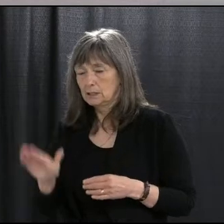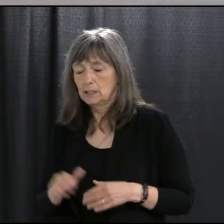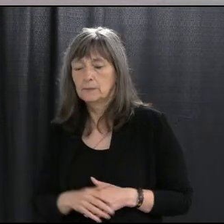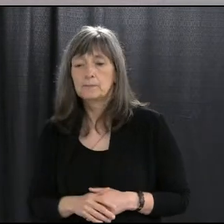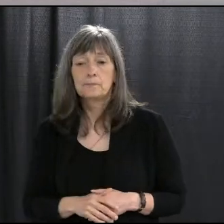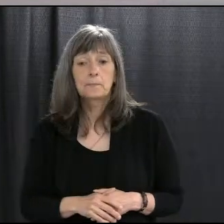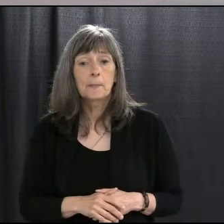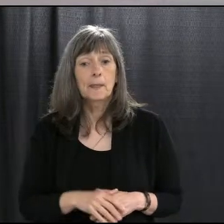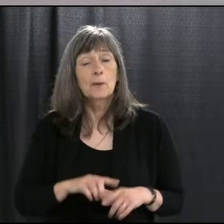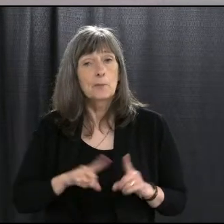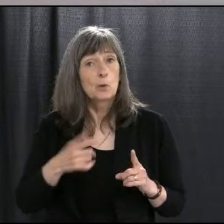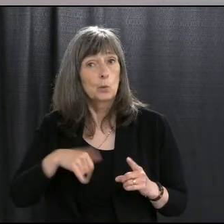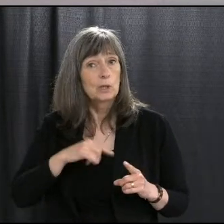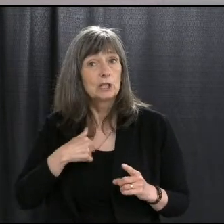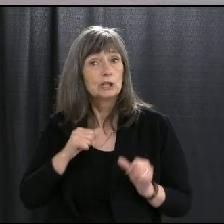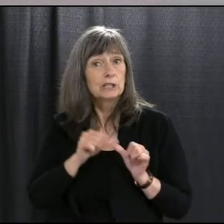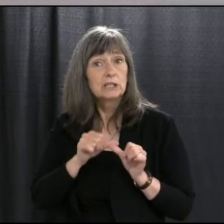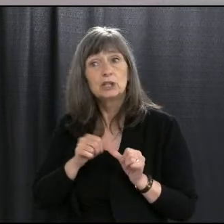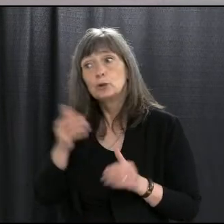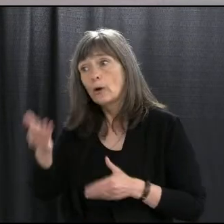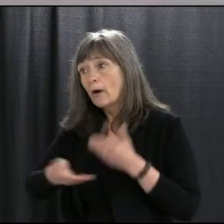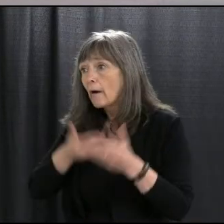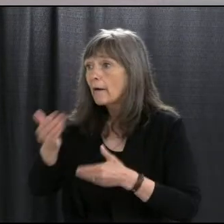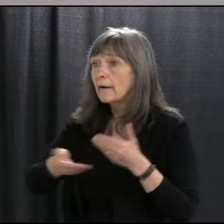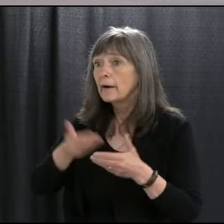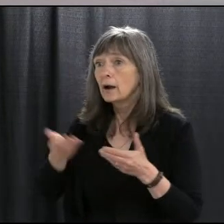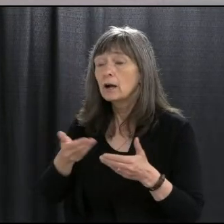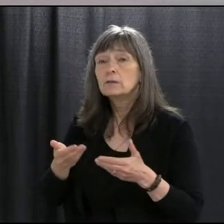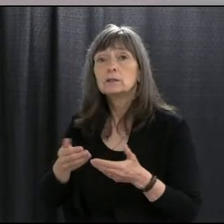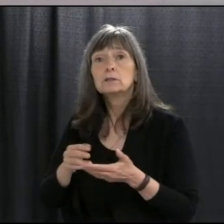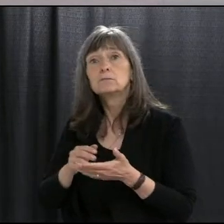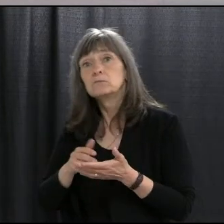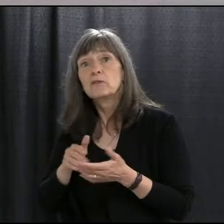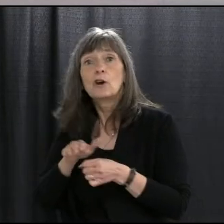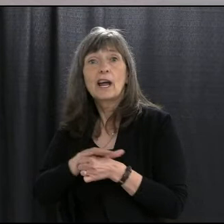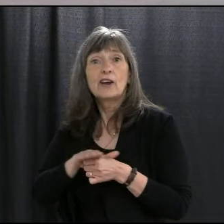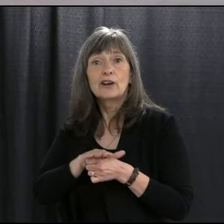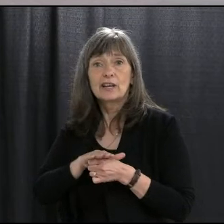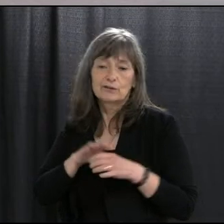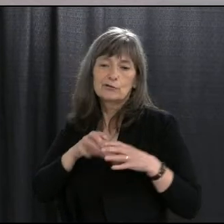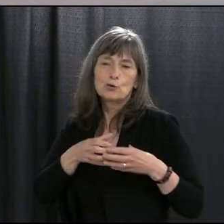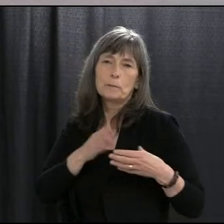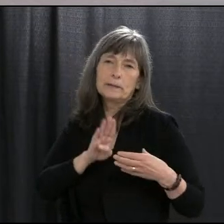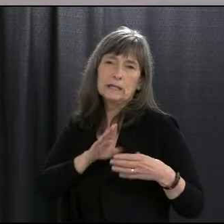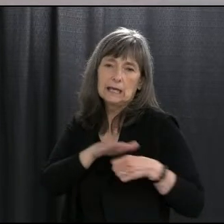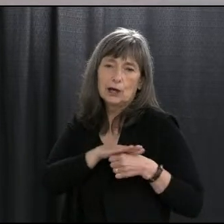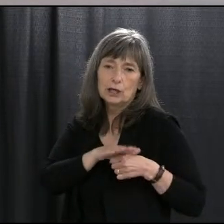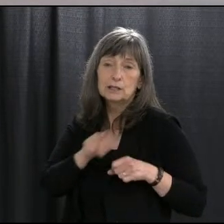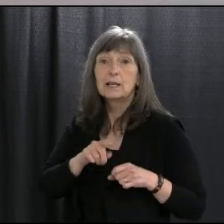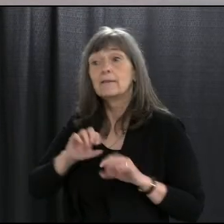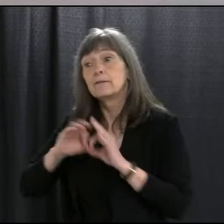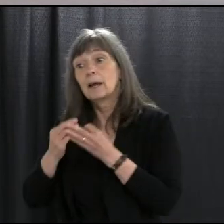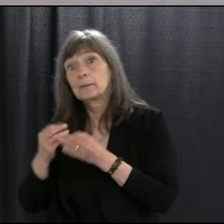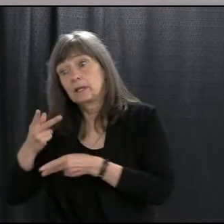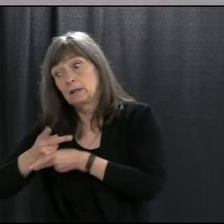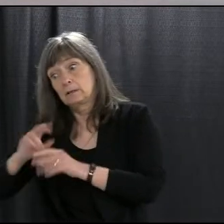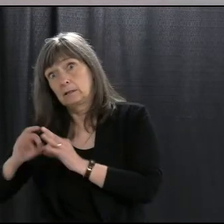to recruit and staff up within the Provincial Health Authority, our Category B sites, and the family care